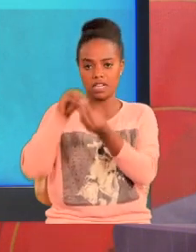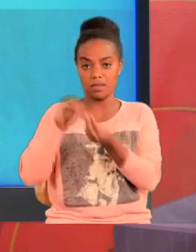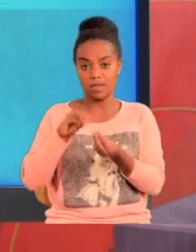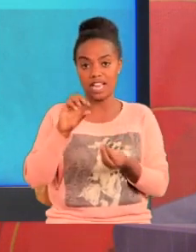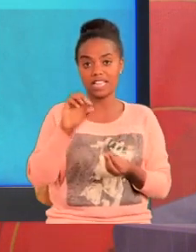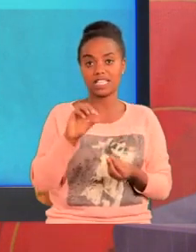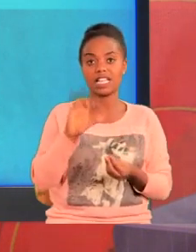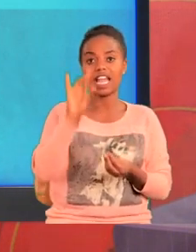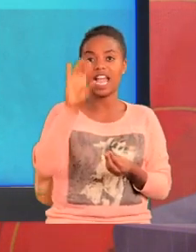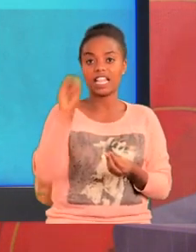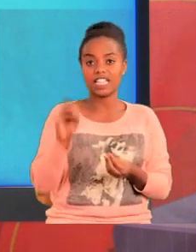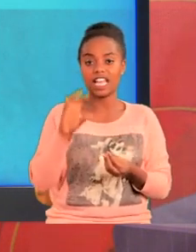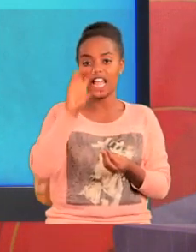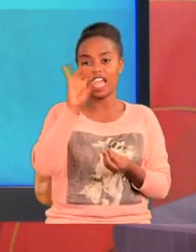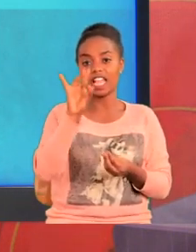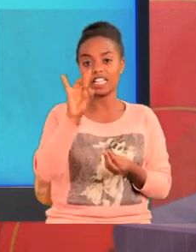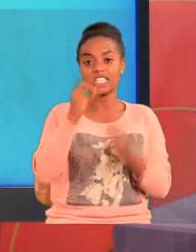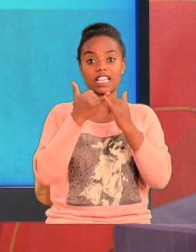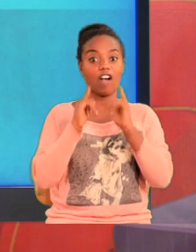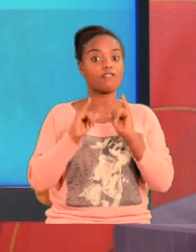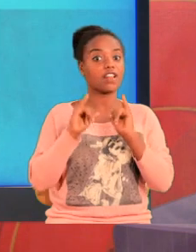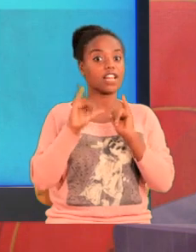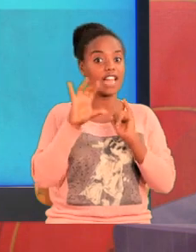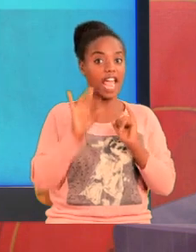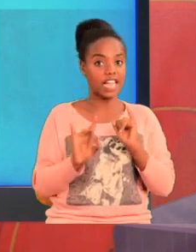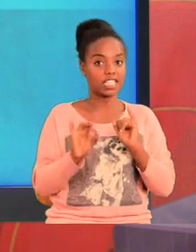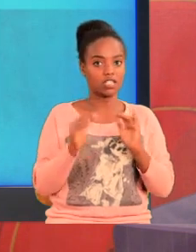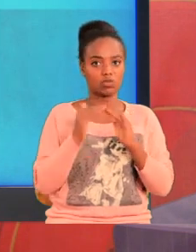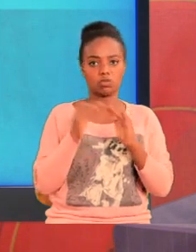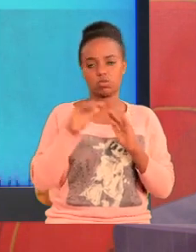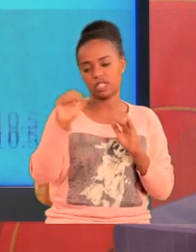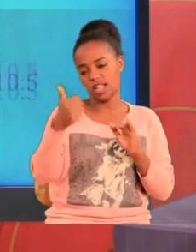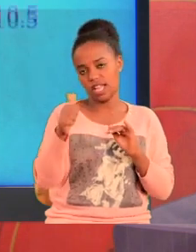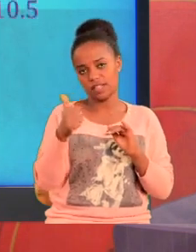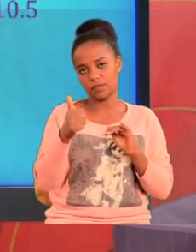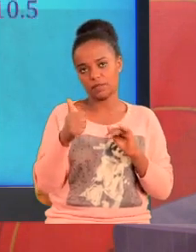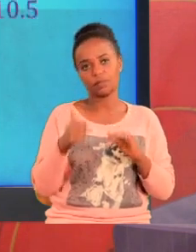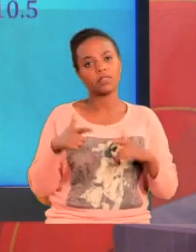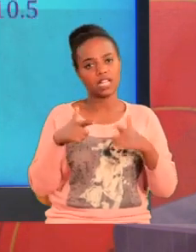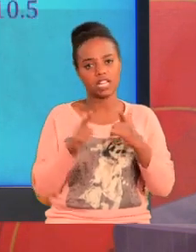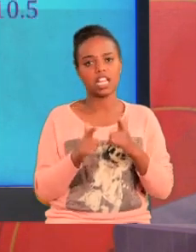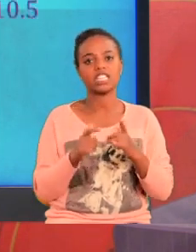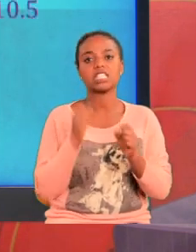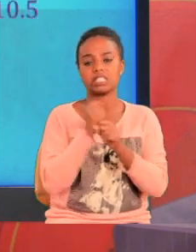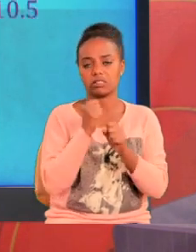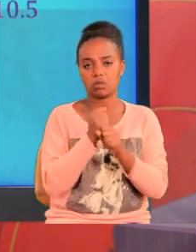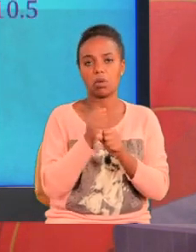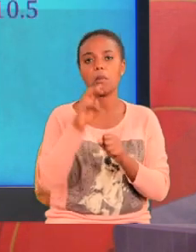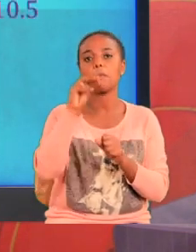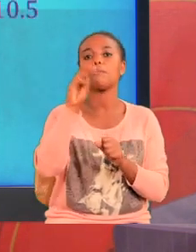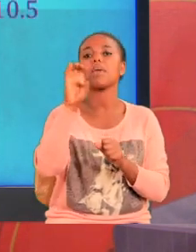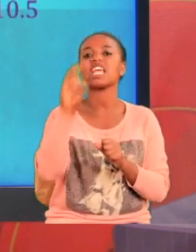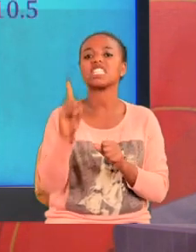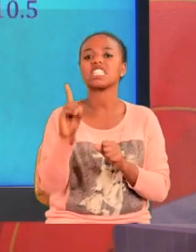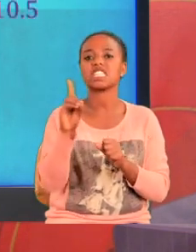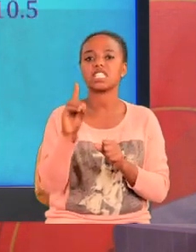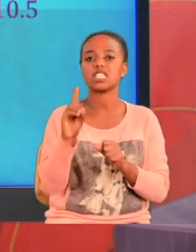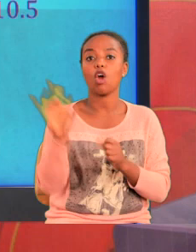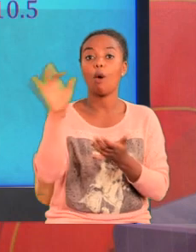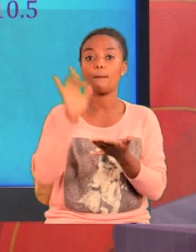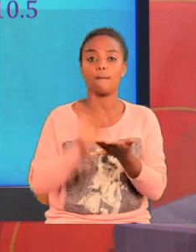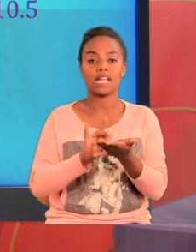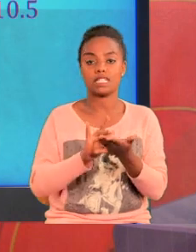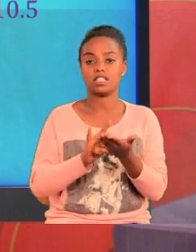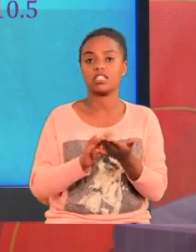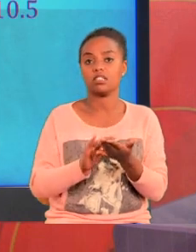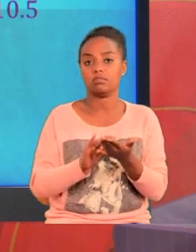80 divided by 8 gives you 10. Now let's compute median. Since here